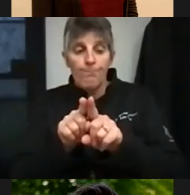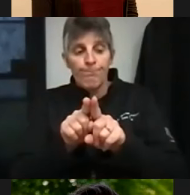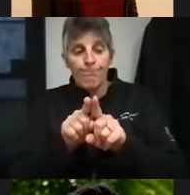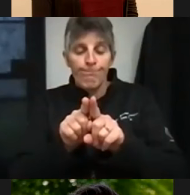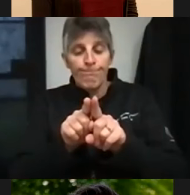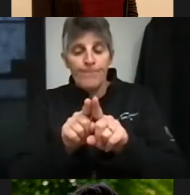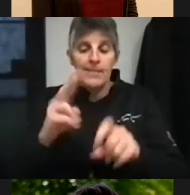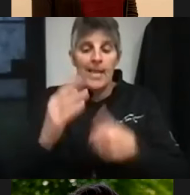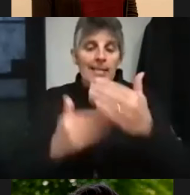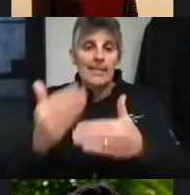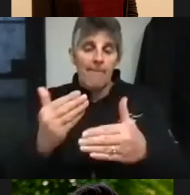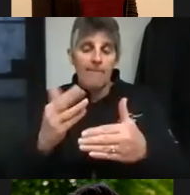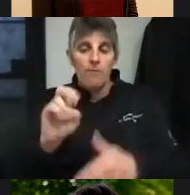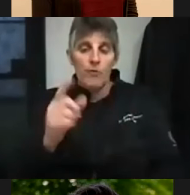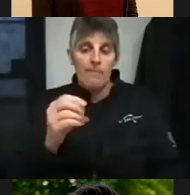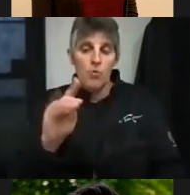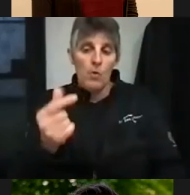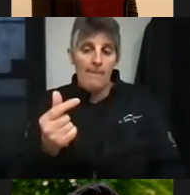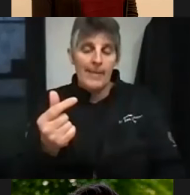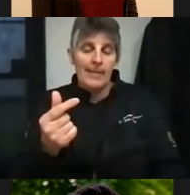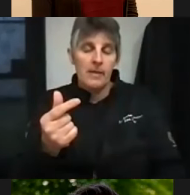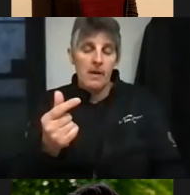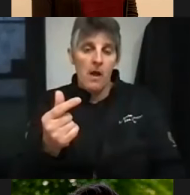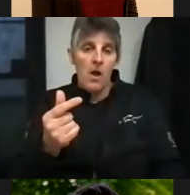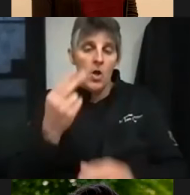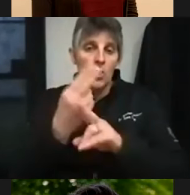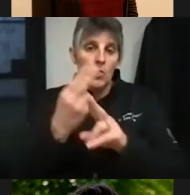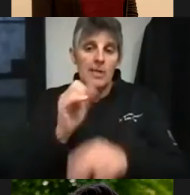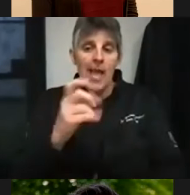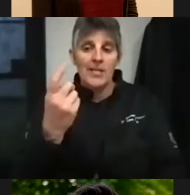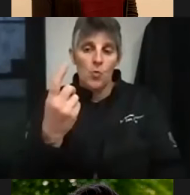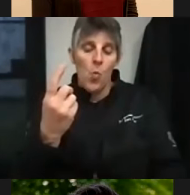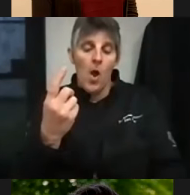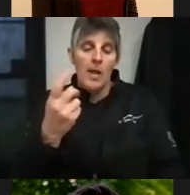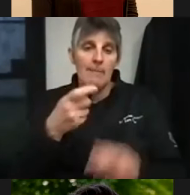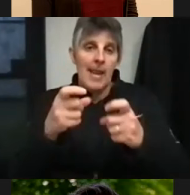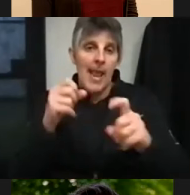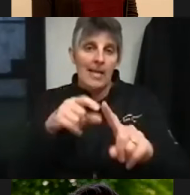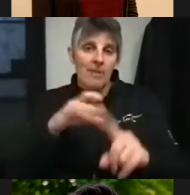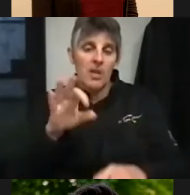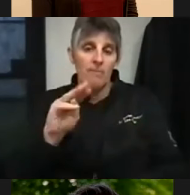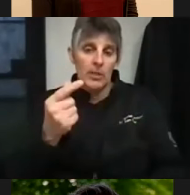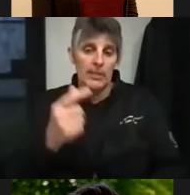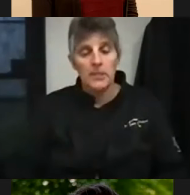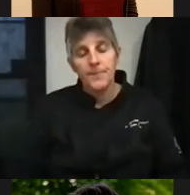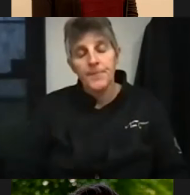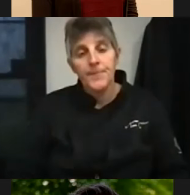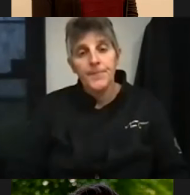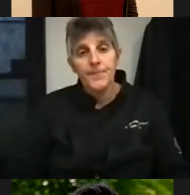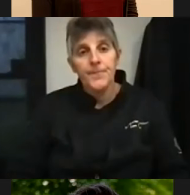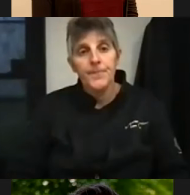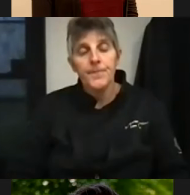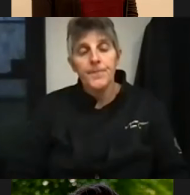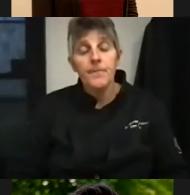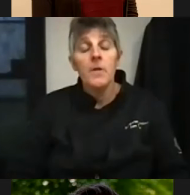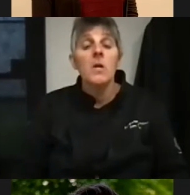second step reprogramming done using ASK1 mediated activation of mirror glial cells.